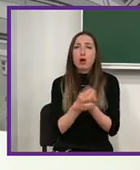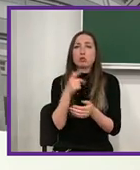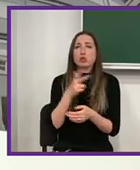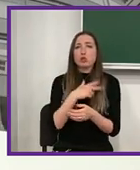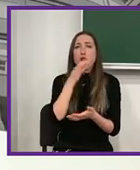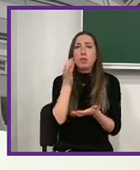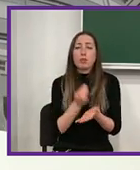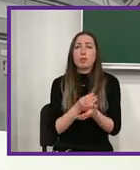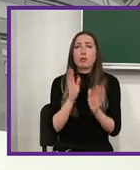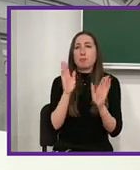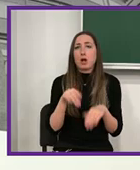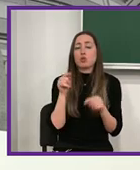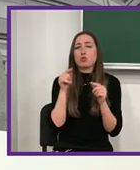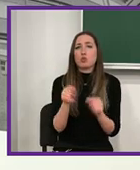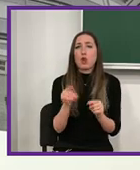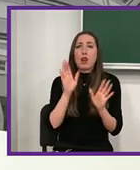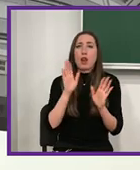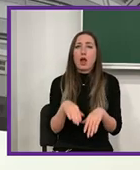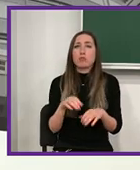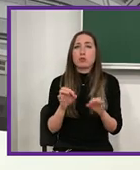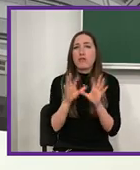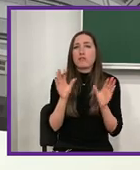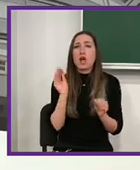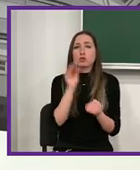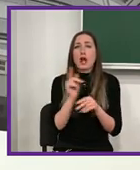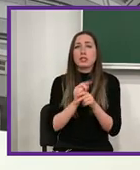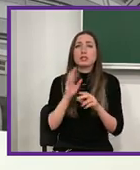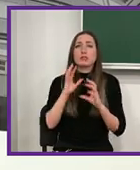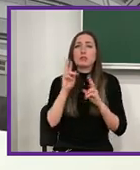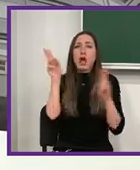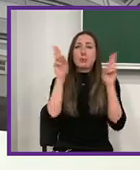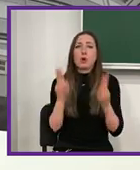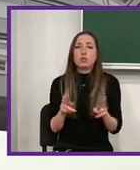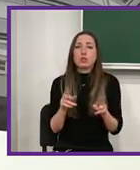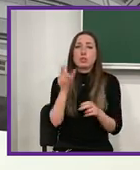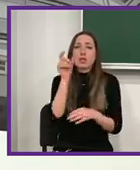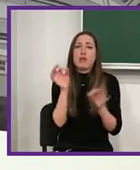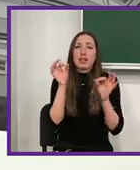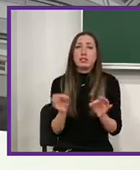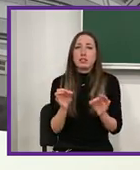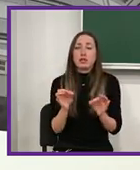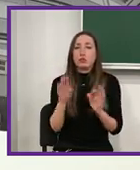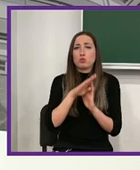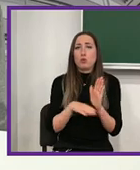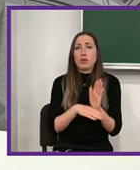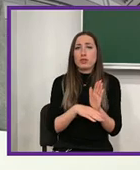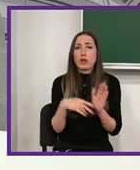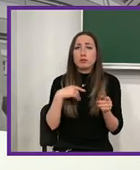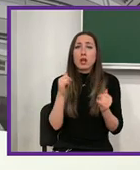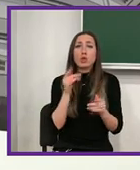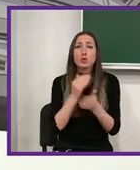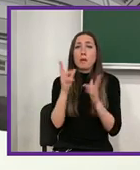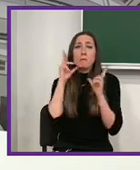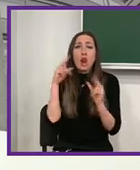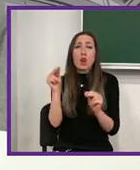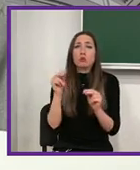of the international human rights framework. And I think we continue to rely on business partners and business enterprises, and we continue to learn also